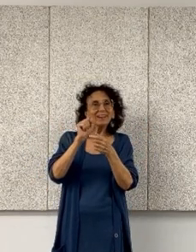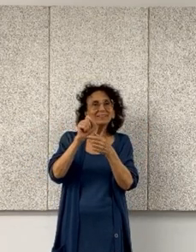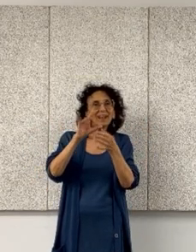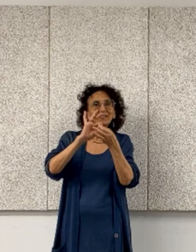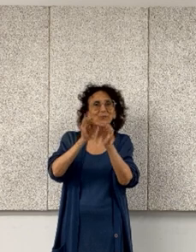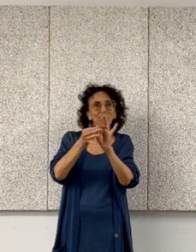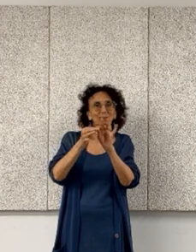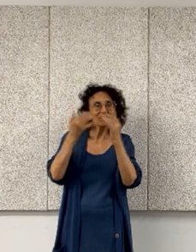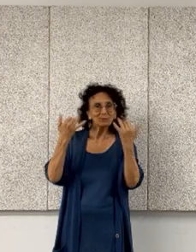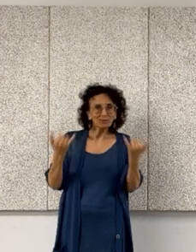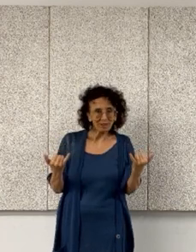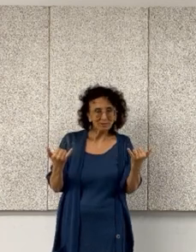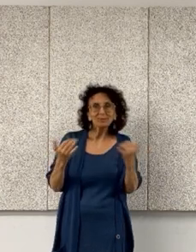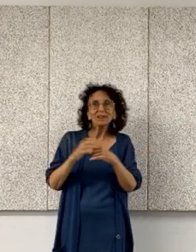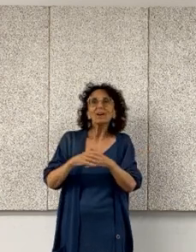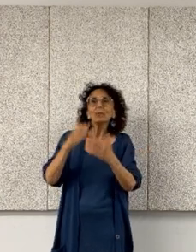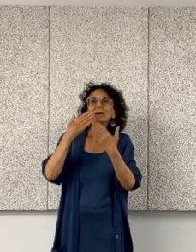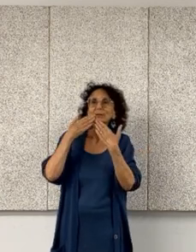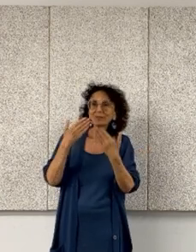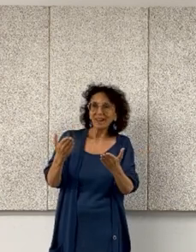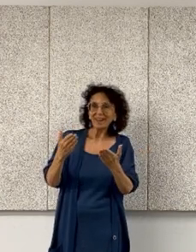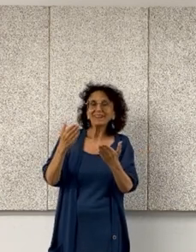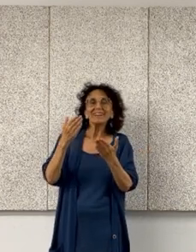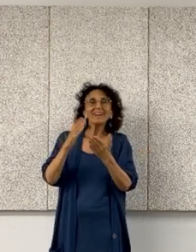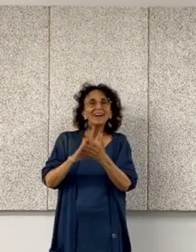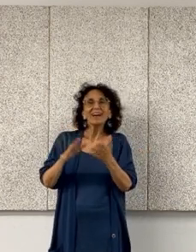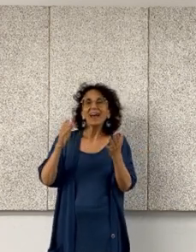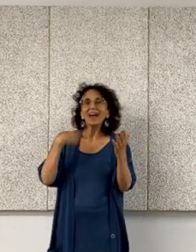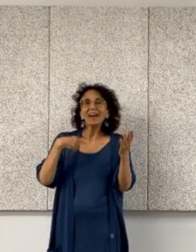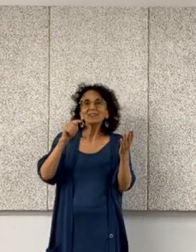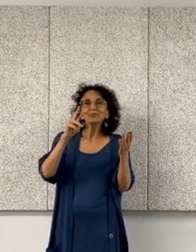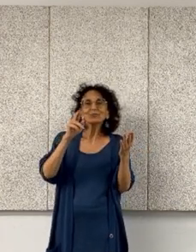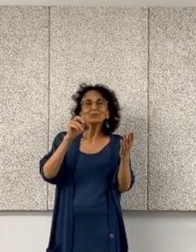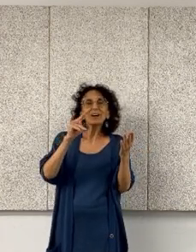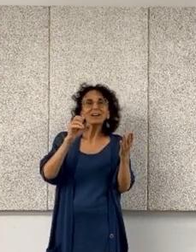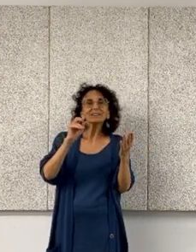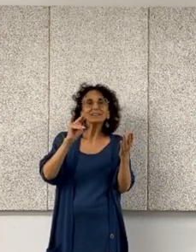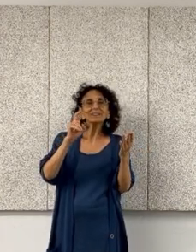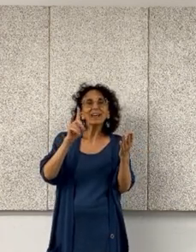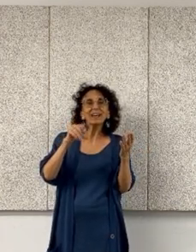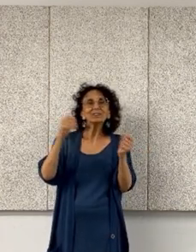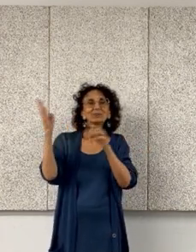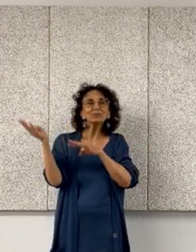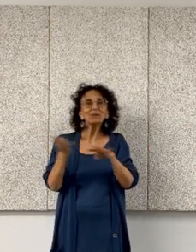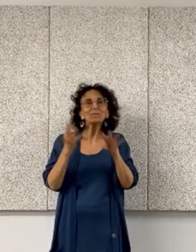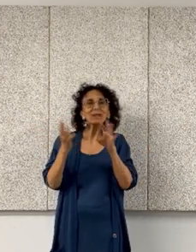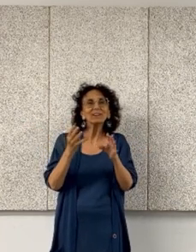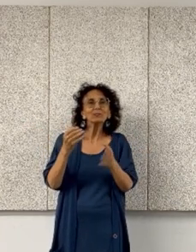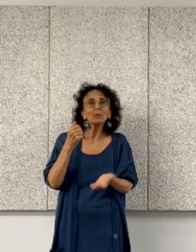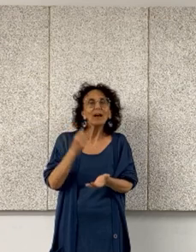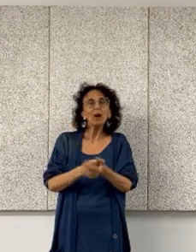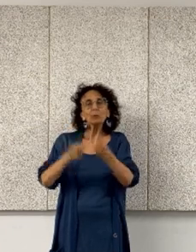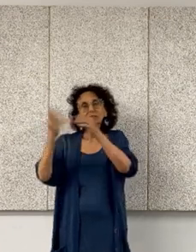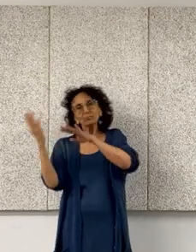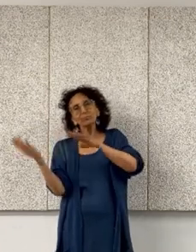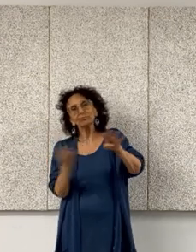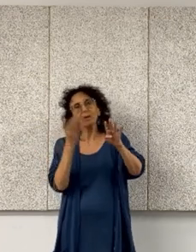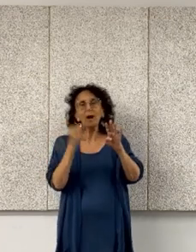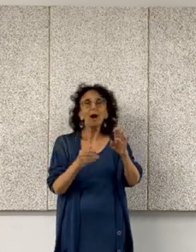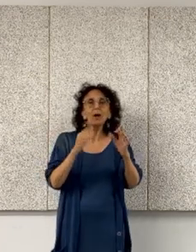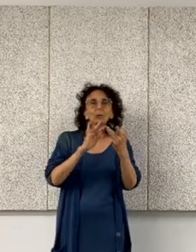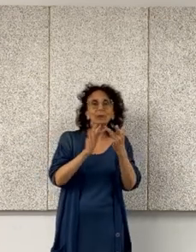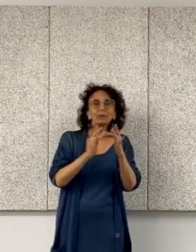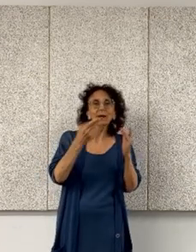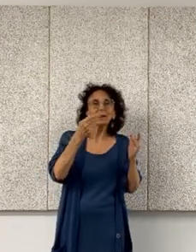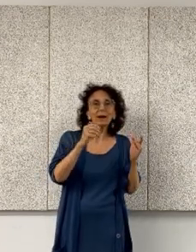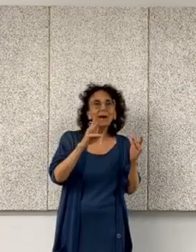the panel today. I want to thank our friends at Transcend Streaming who are helping us live stream this event on HowlRound. I want to